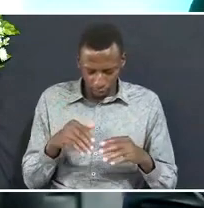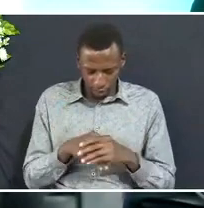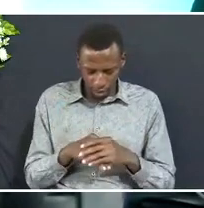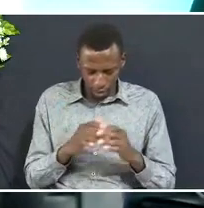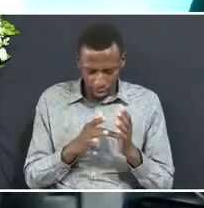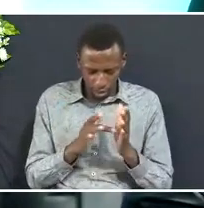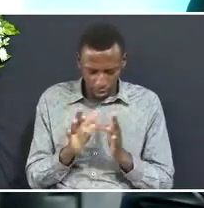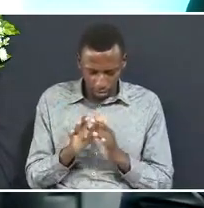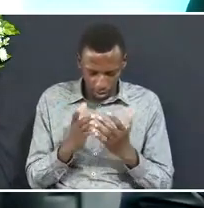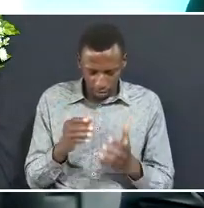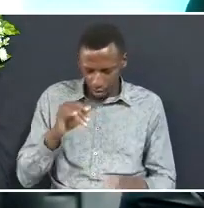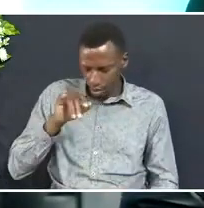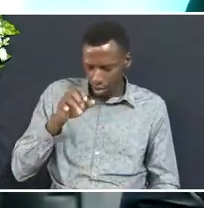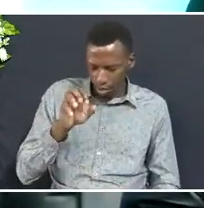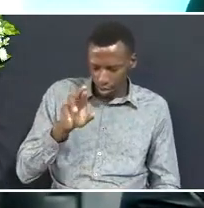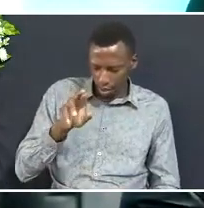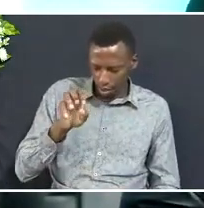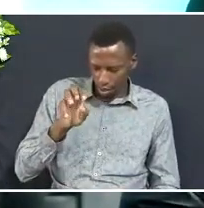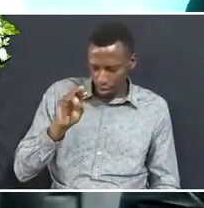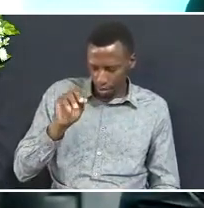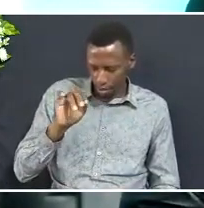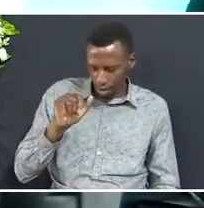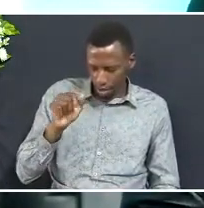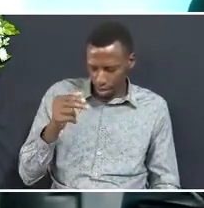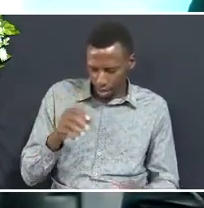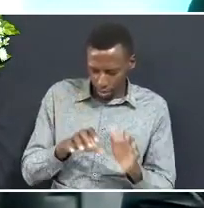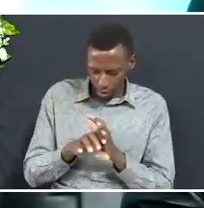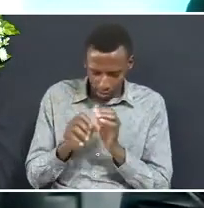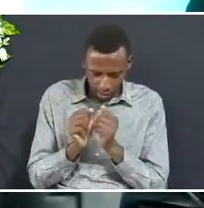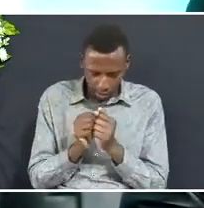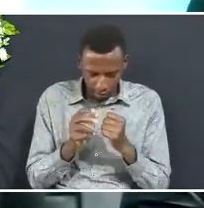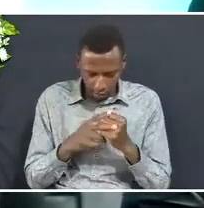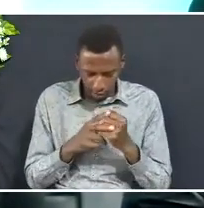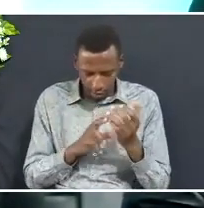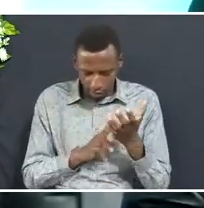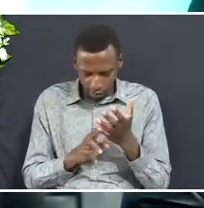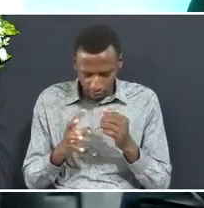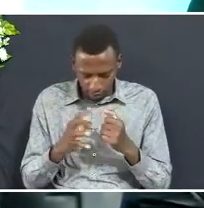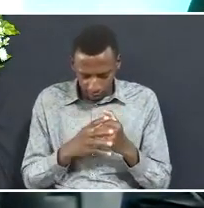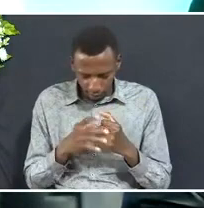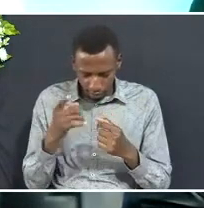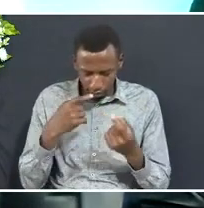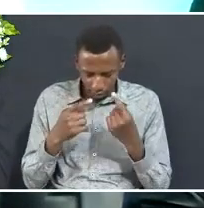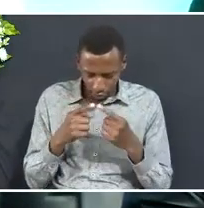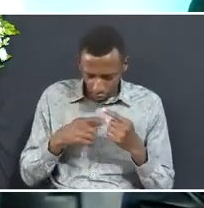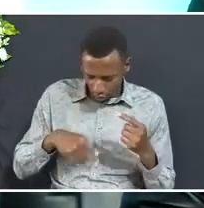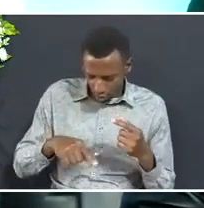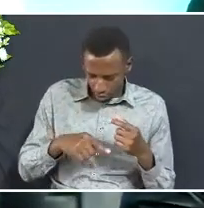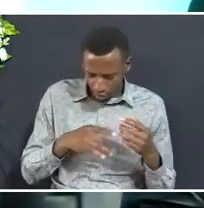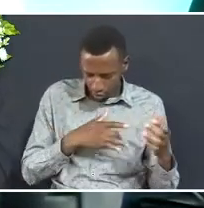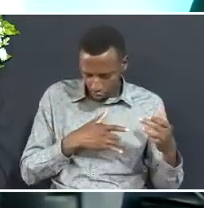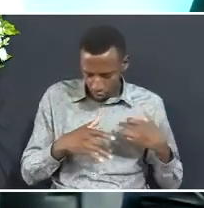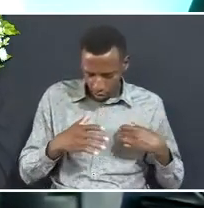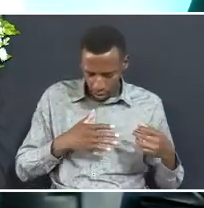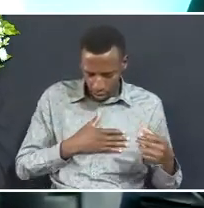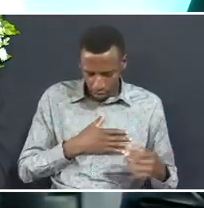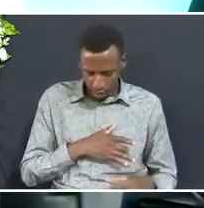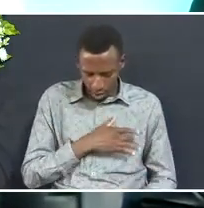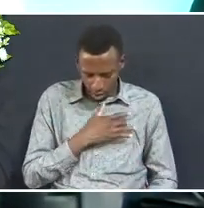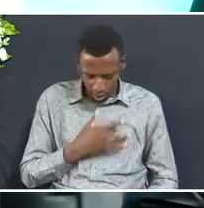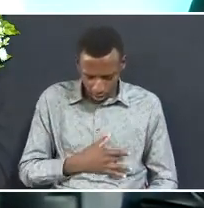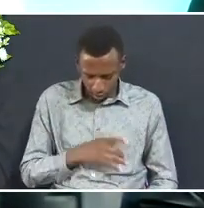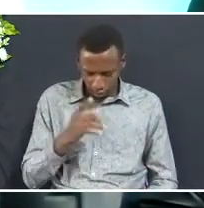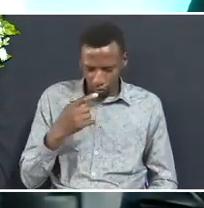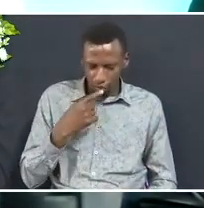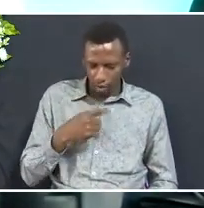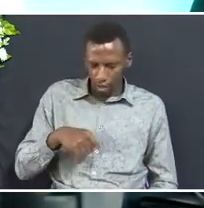Jeremiah 17, verse 9, you spoke to us concerning our hearts, and you told us that we